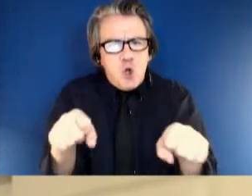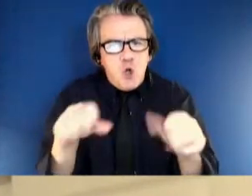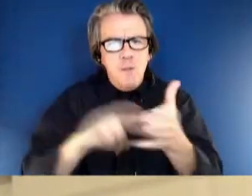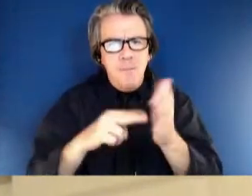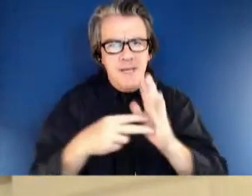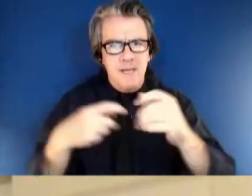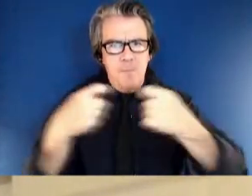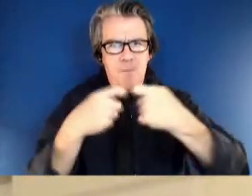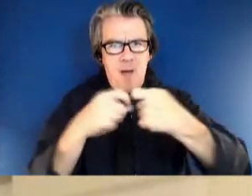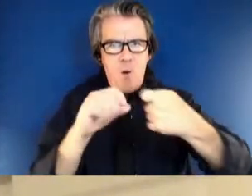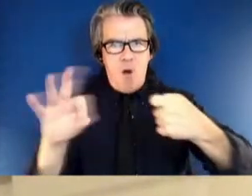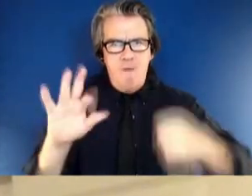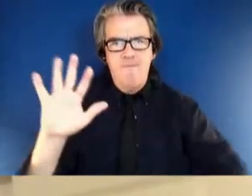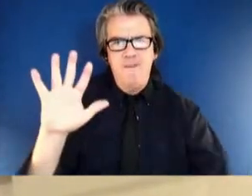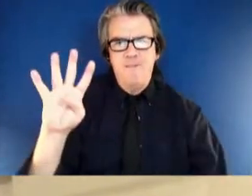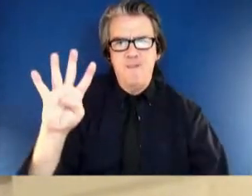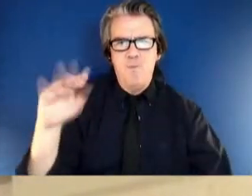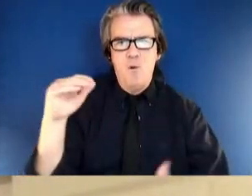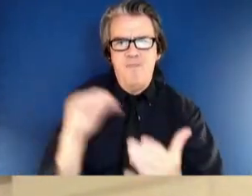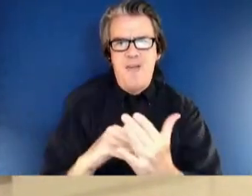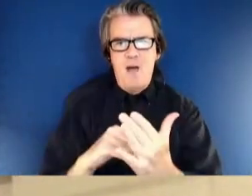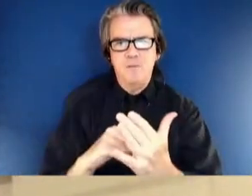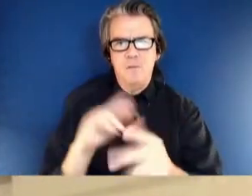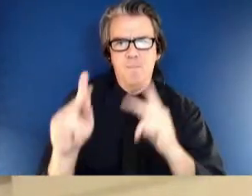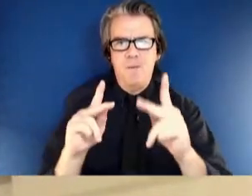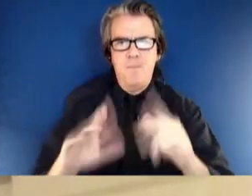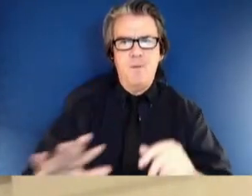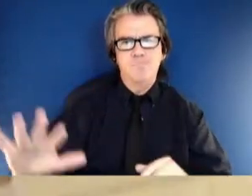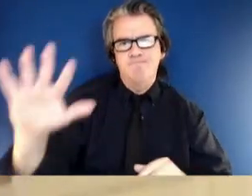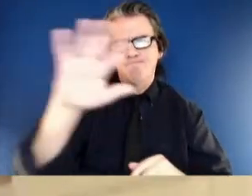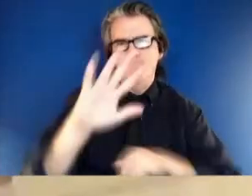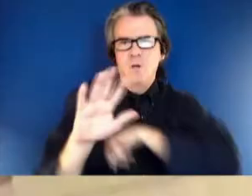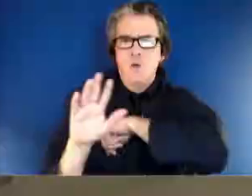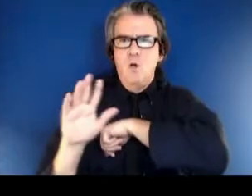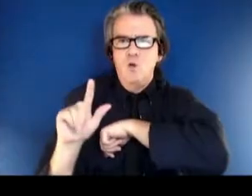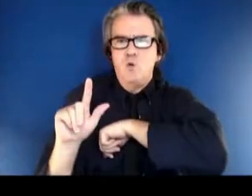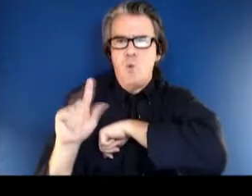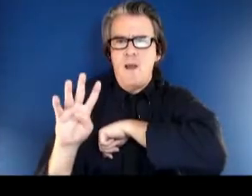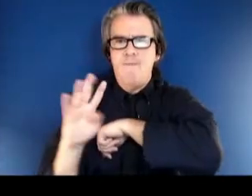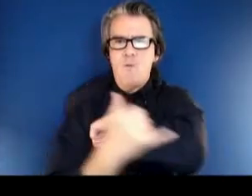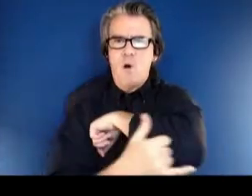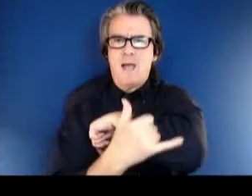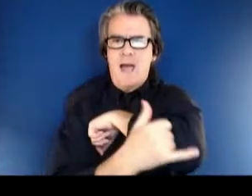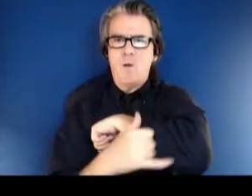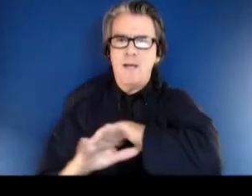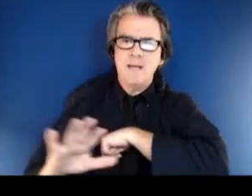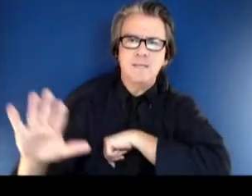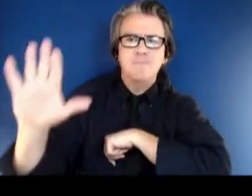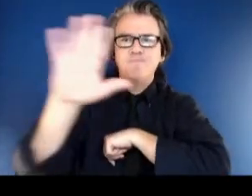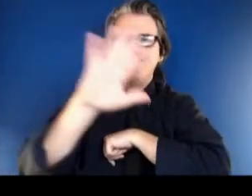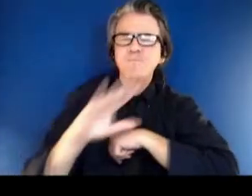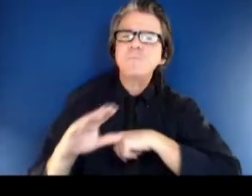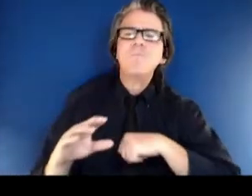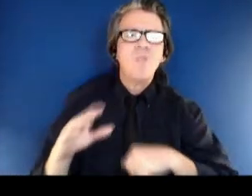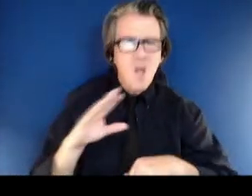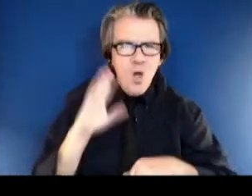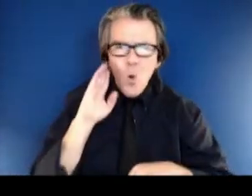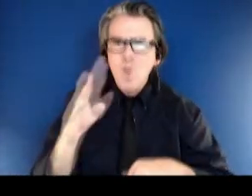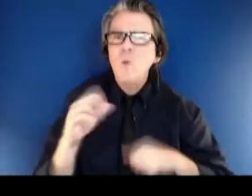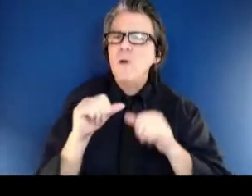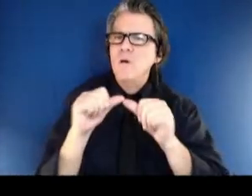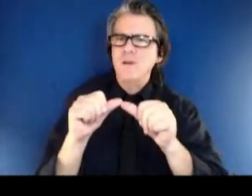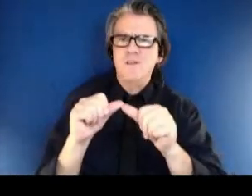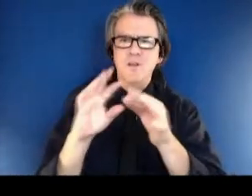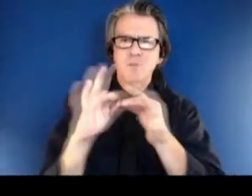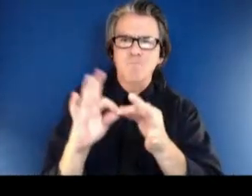6 o'clock tomorrow. Again, the weather and the forecast could change that scope, but we'll continue to provide updates. For the latest